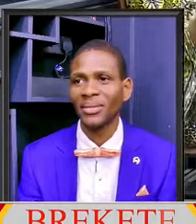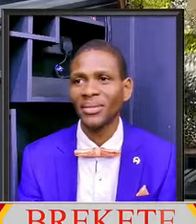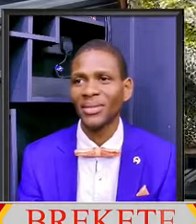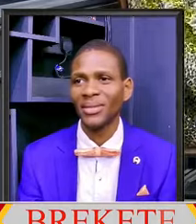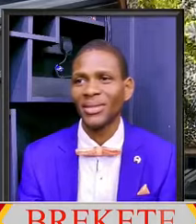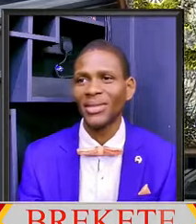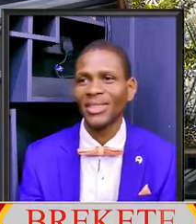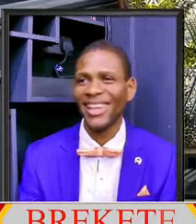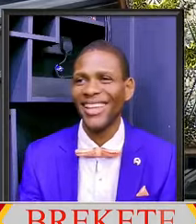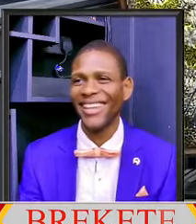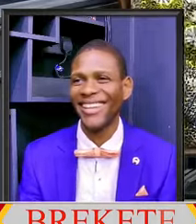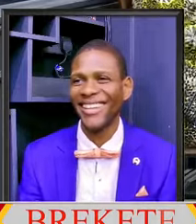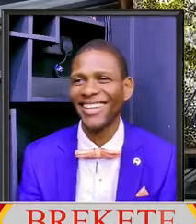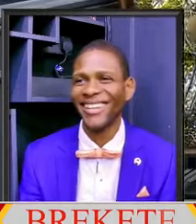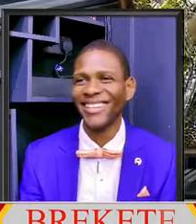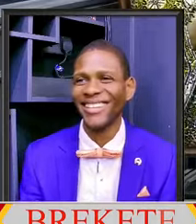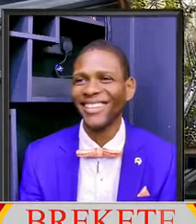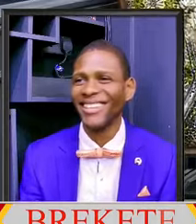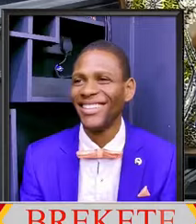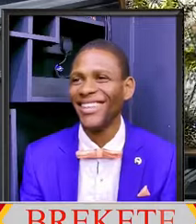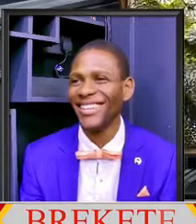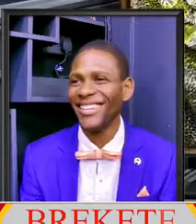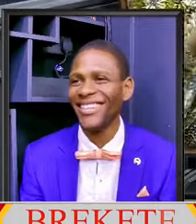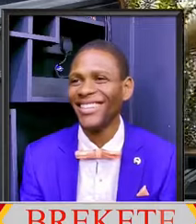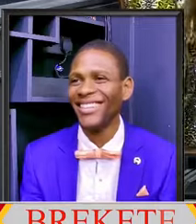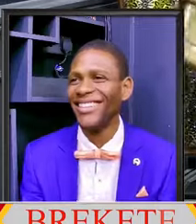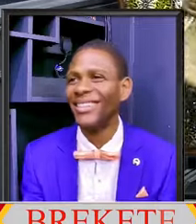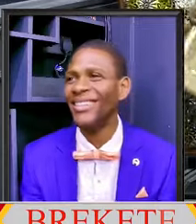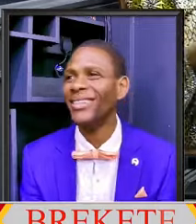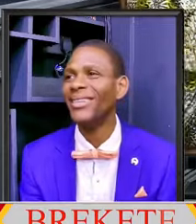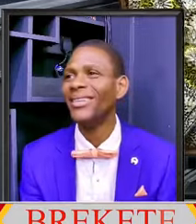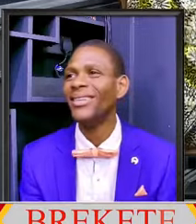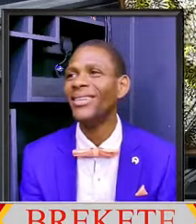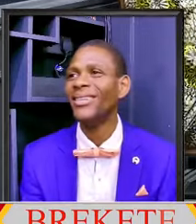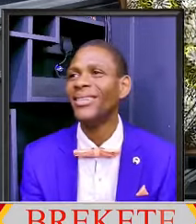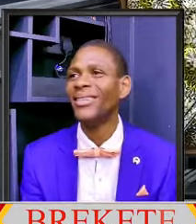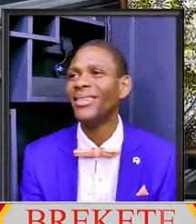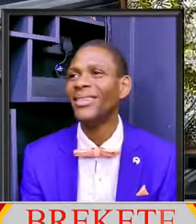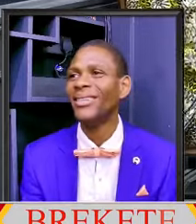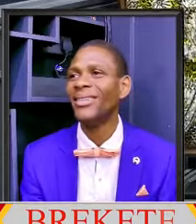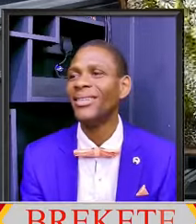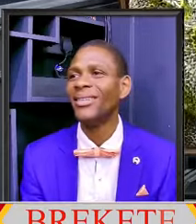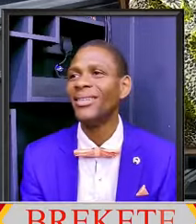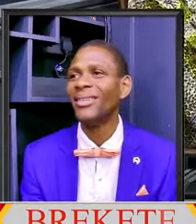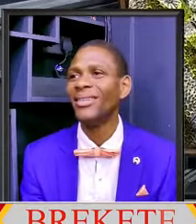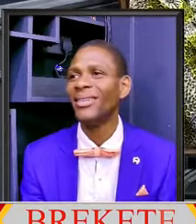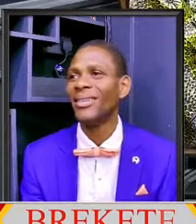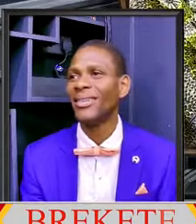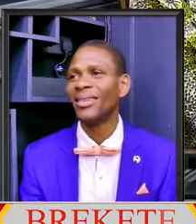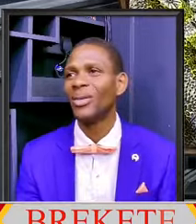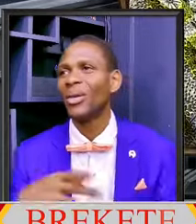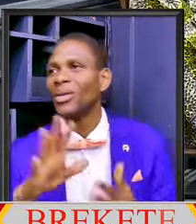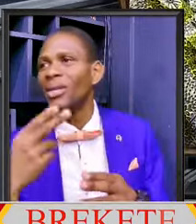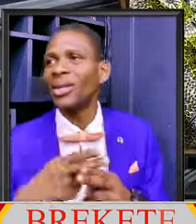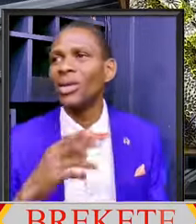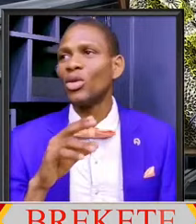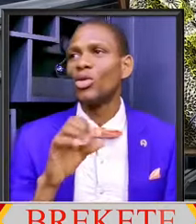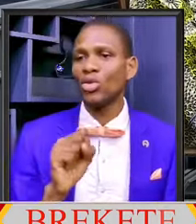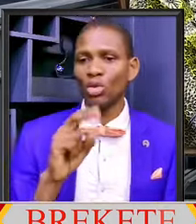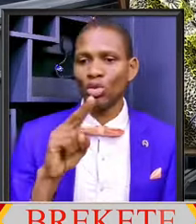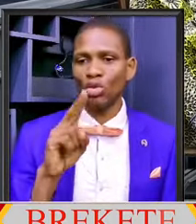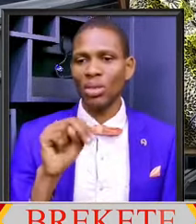no, she must catch this one. But wait, hold on first. These people will not get seat. What's your name? Sunana Asma